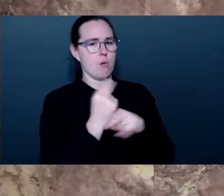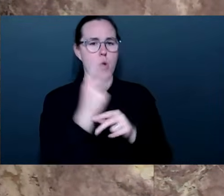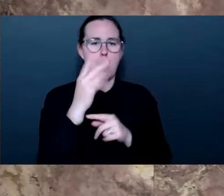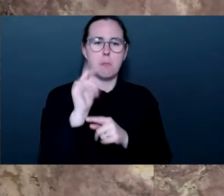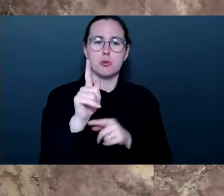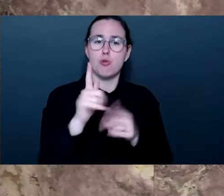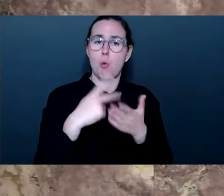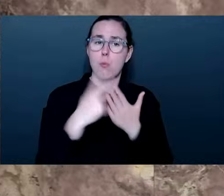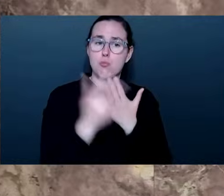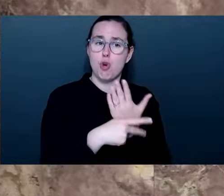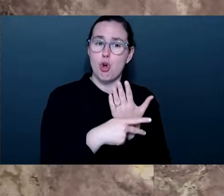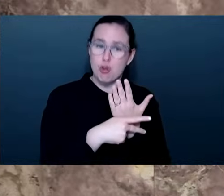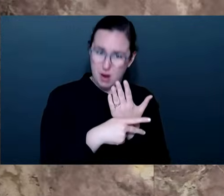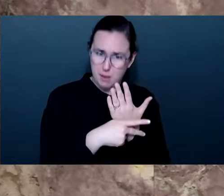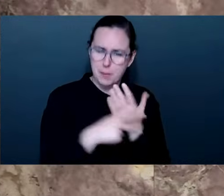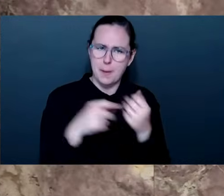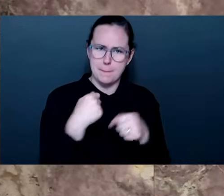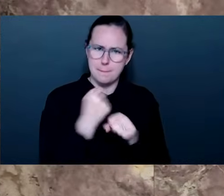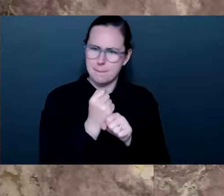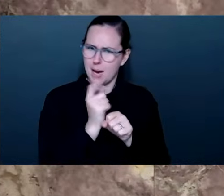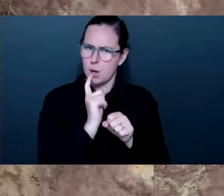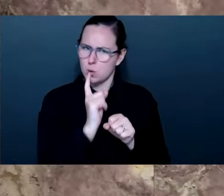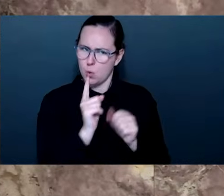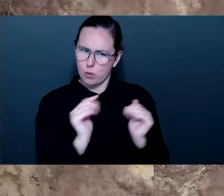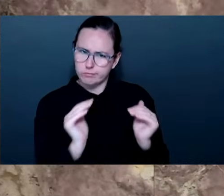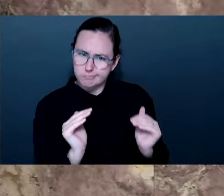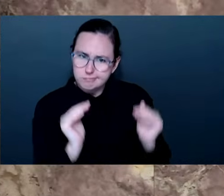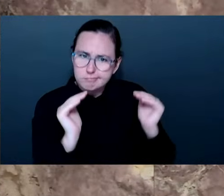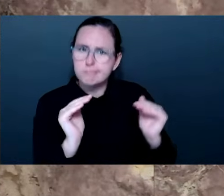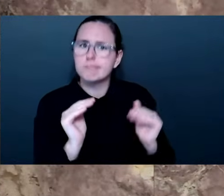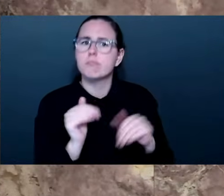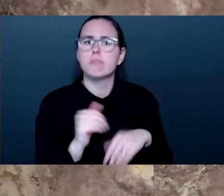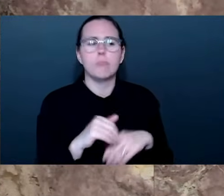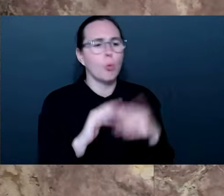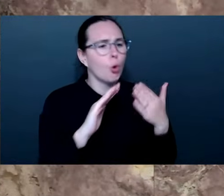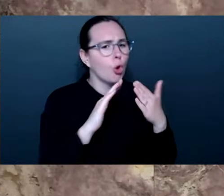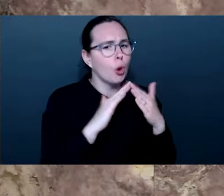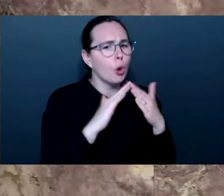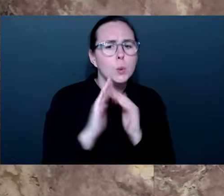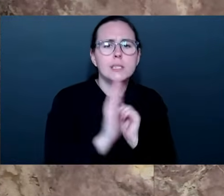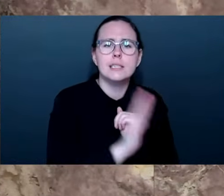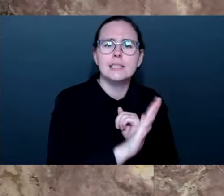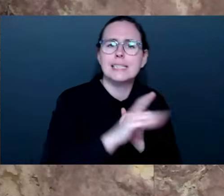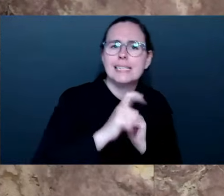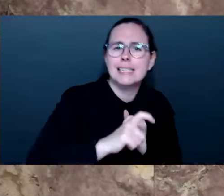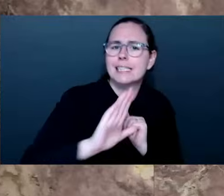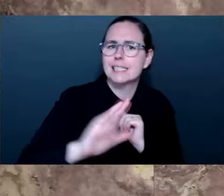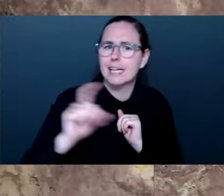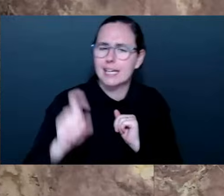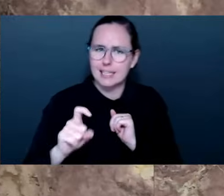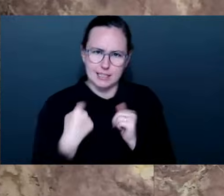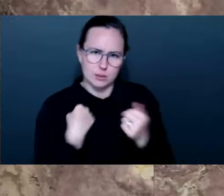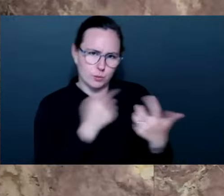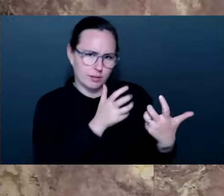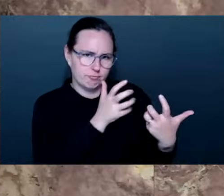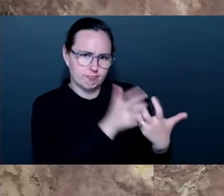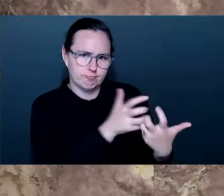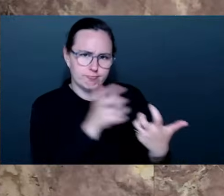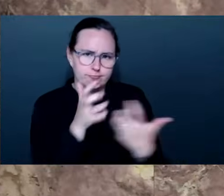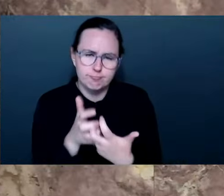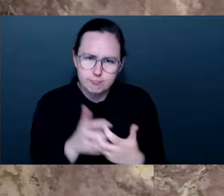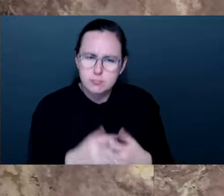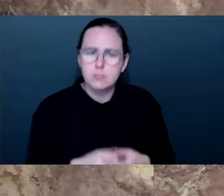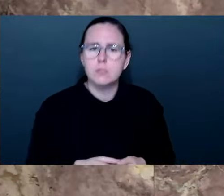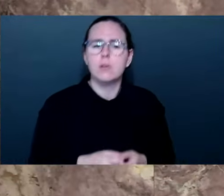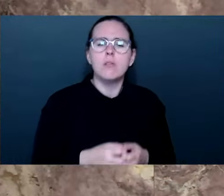we will continue to do everything we can, working with municipalities to ensure that